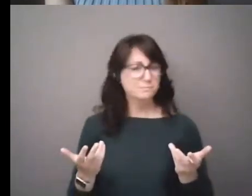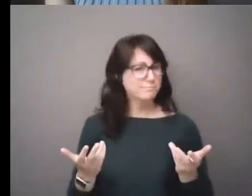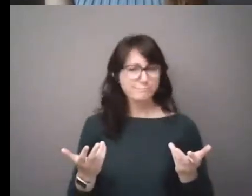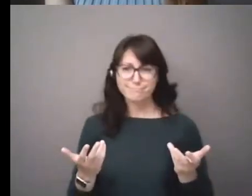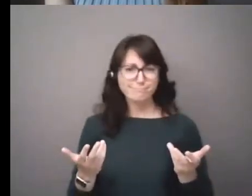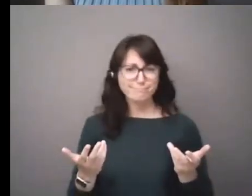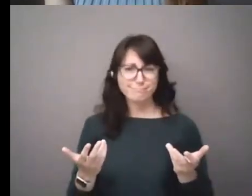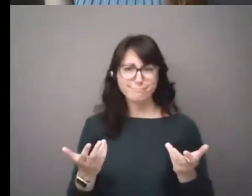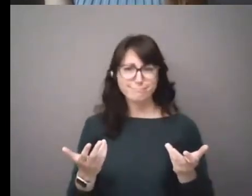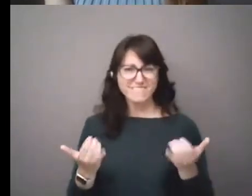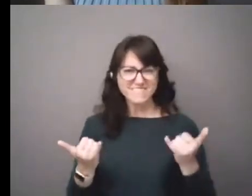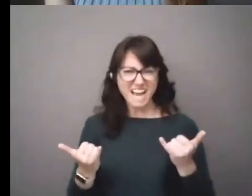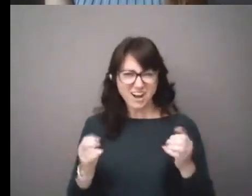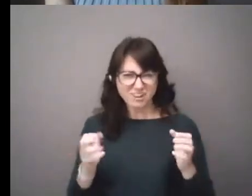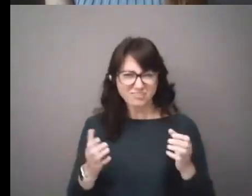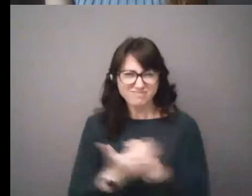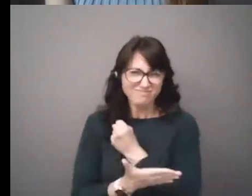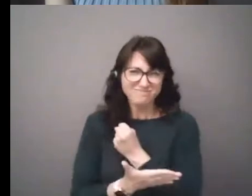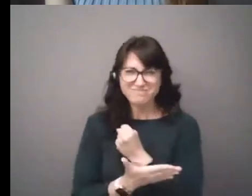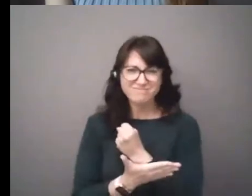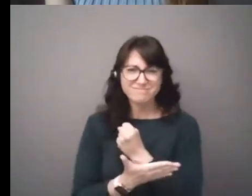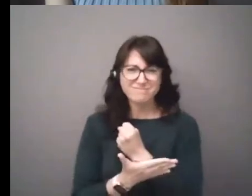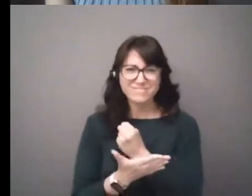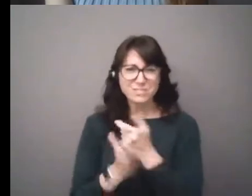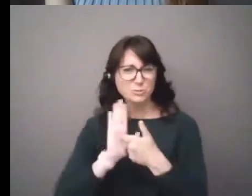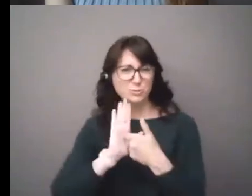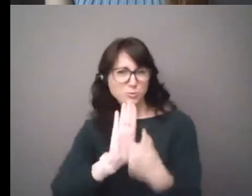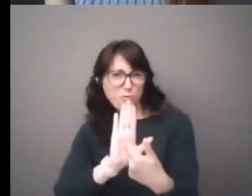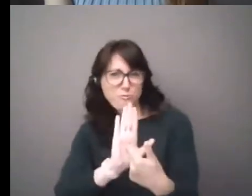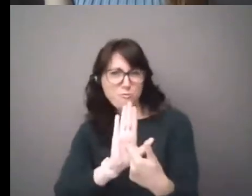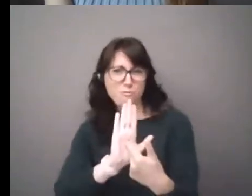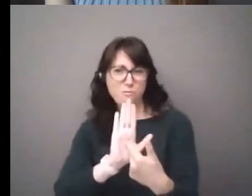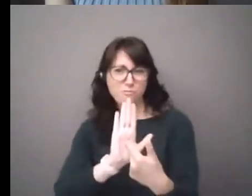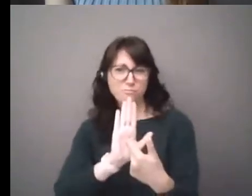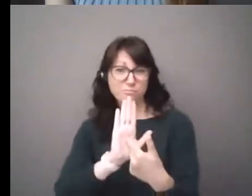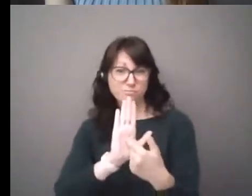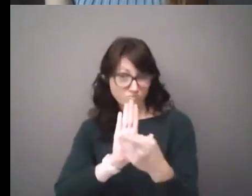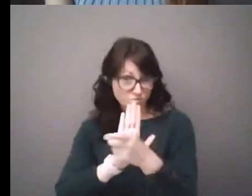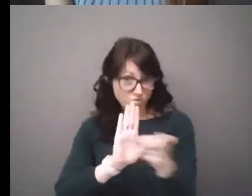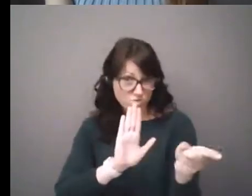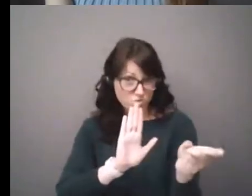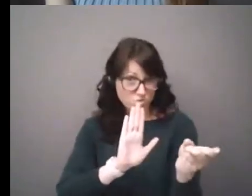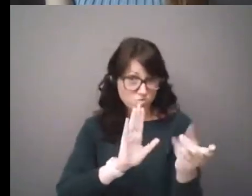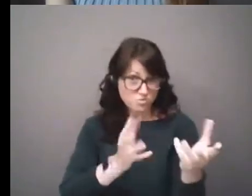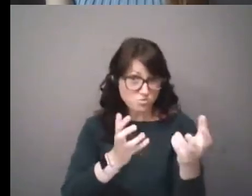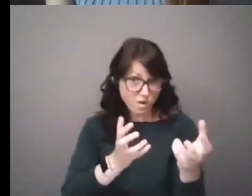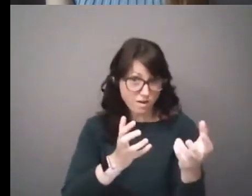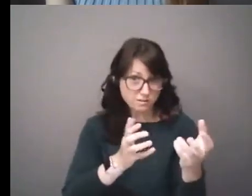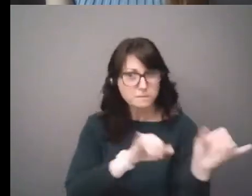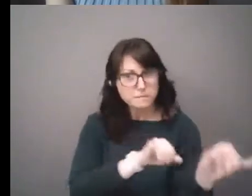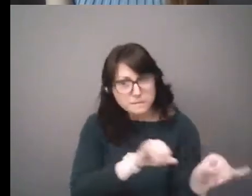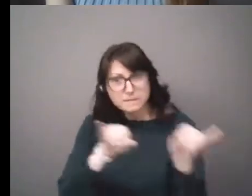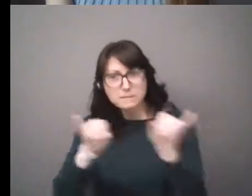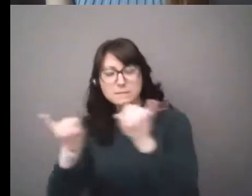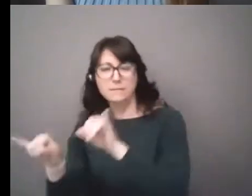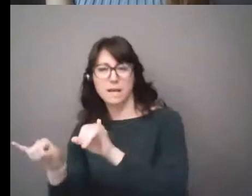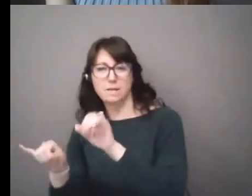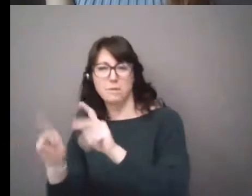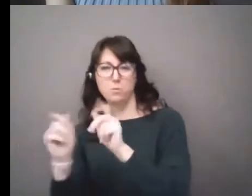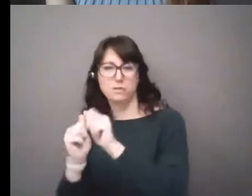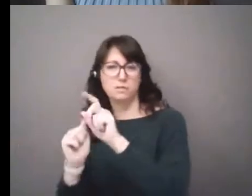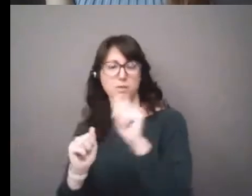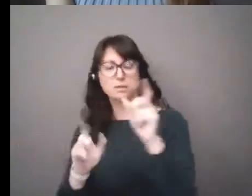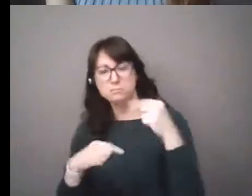we can't miss the chance to demonstrate to people that what they're asking for is what other people have been asking for